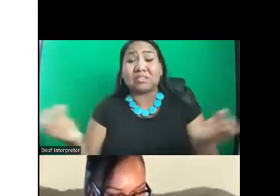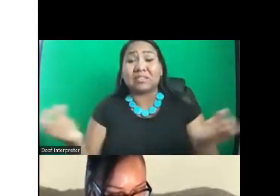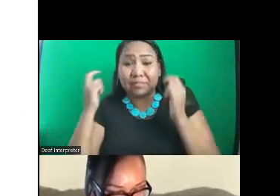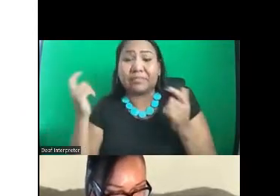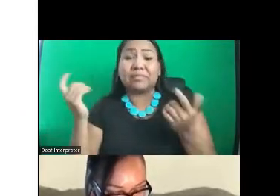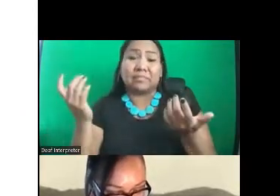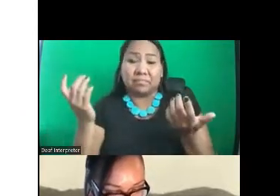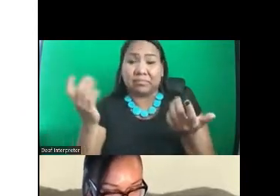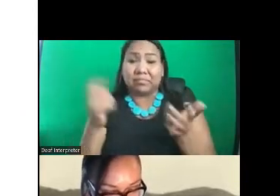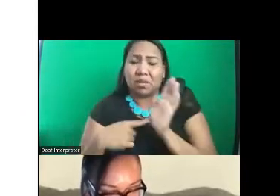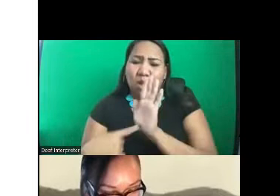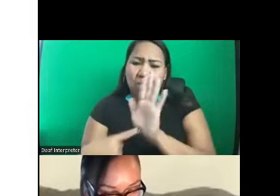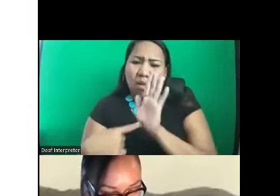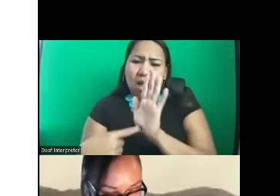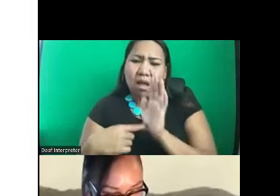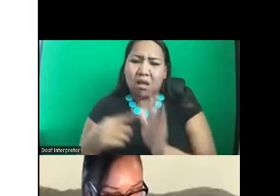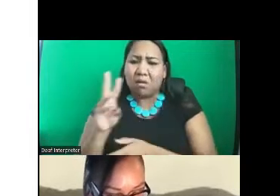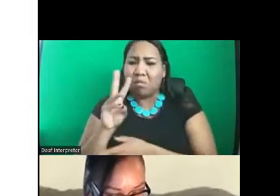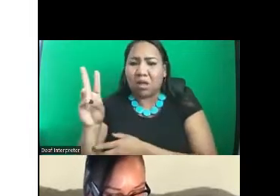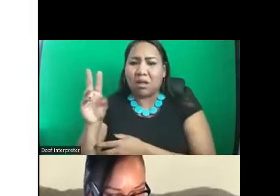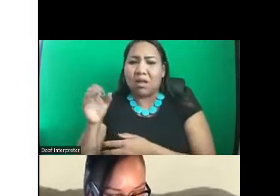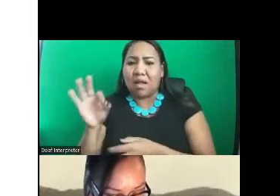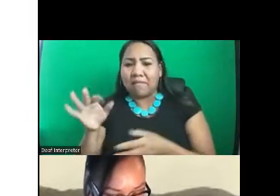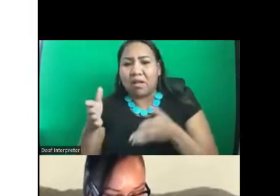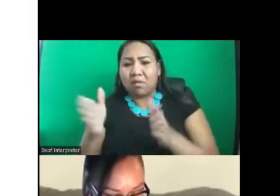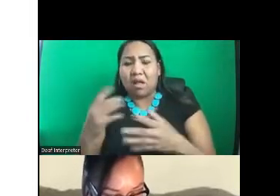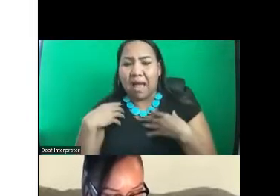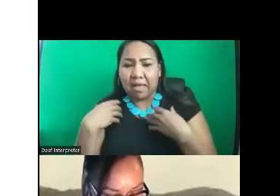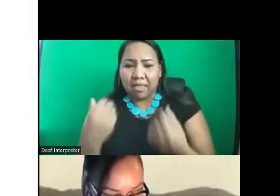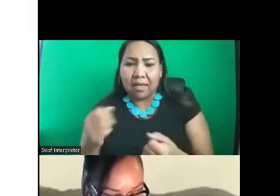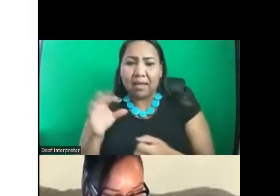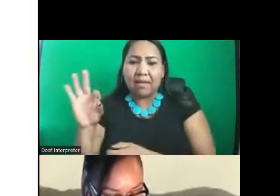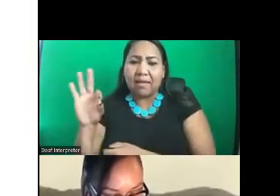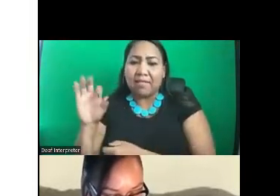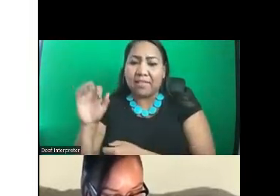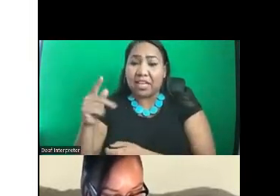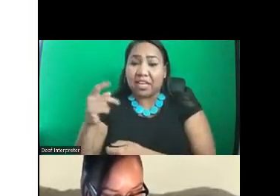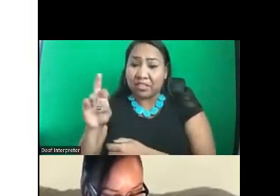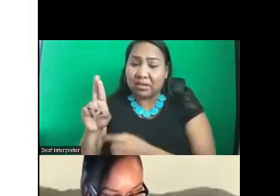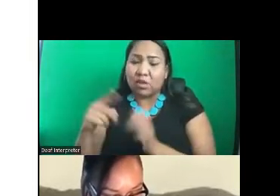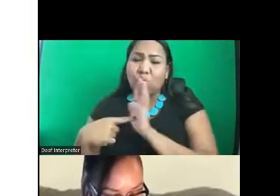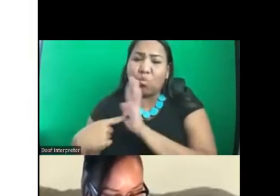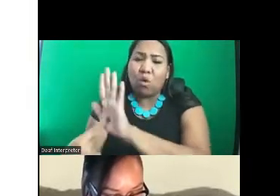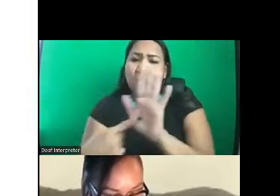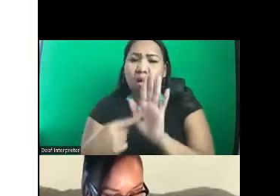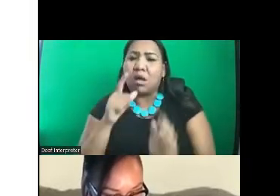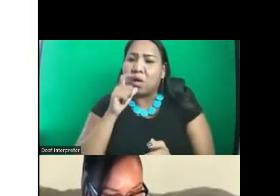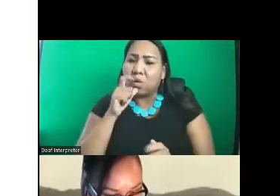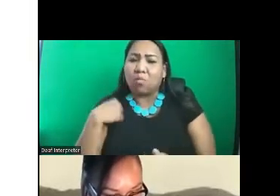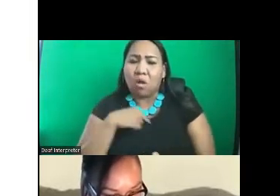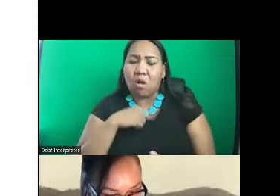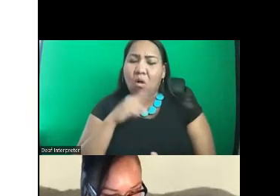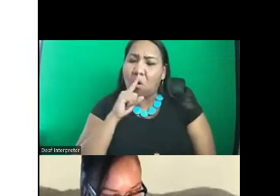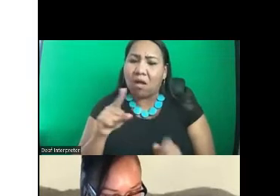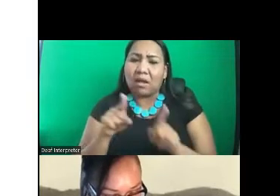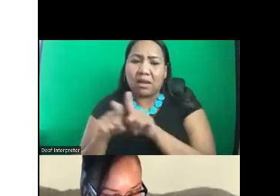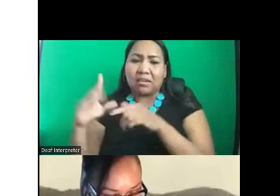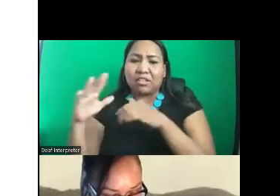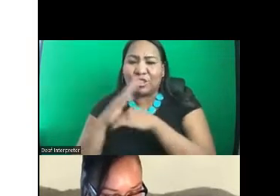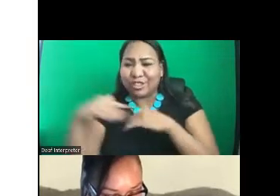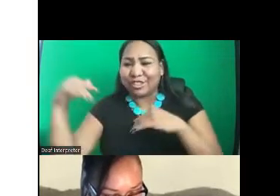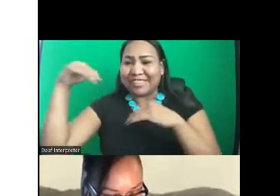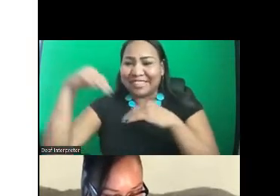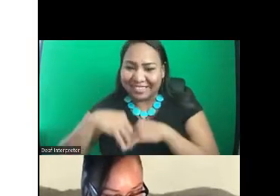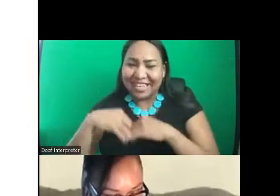healing, and the feather is symbolic of who we are as Indigenous. It just automatically